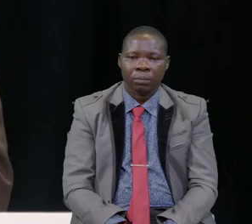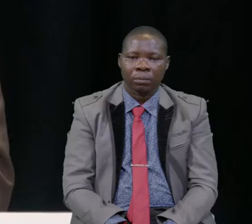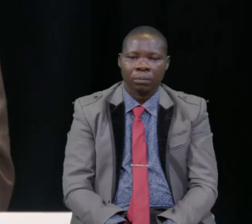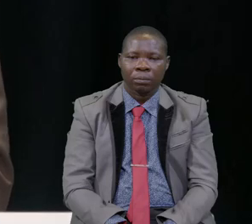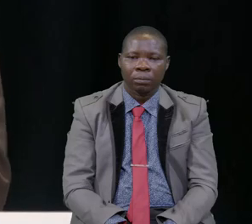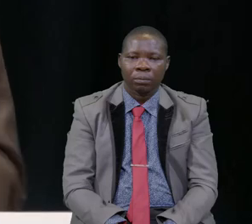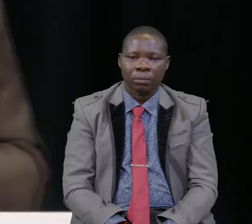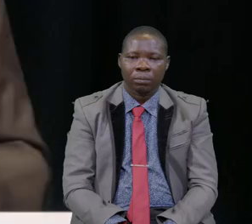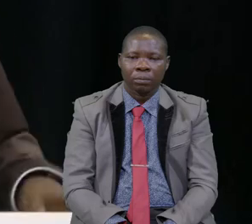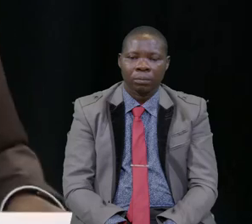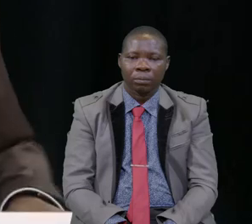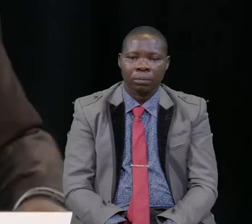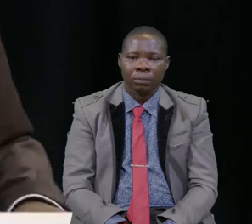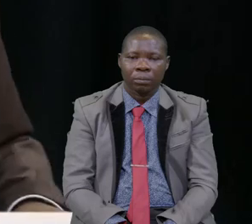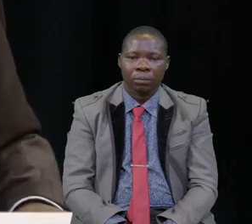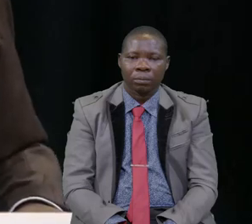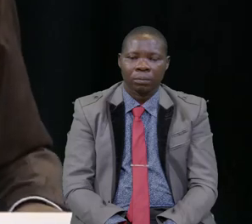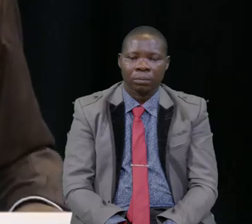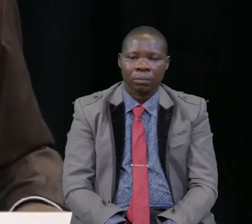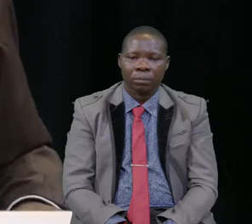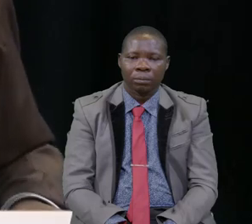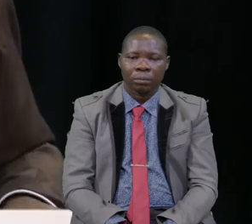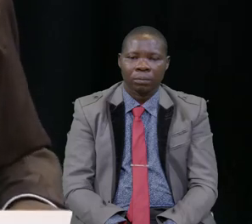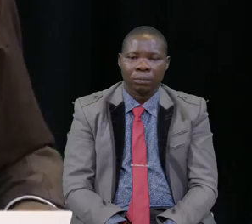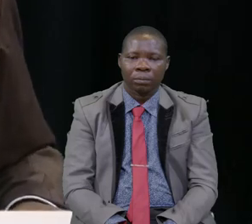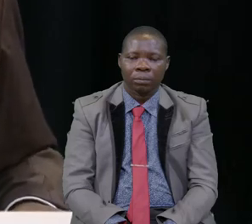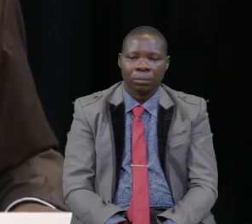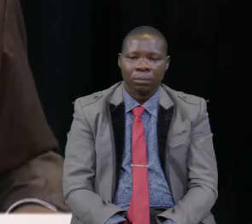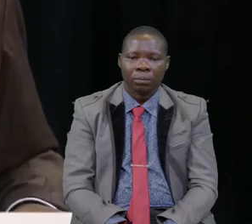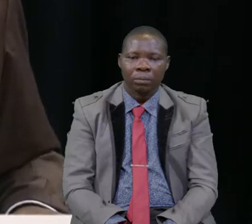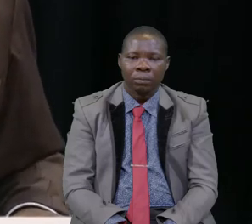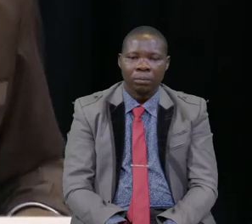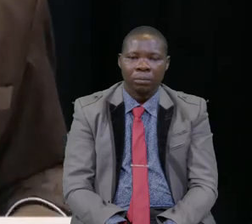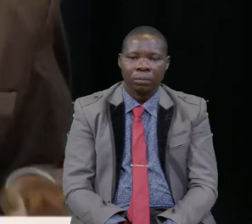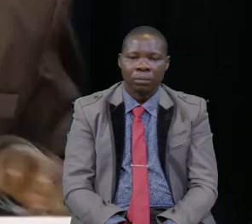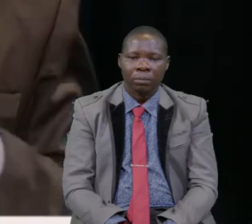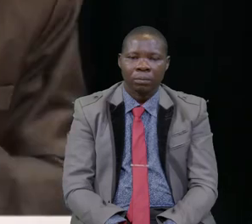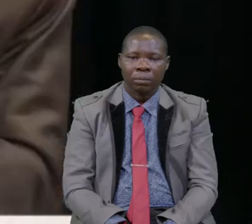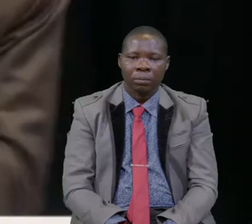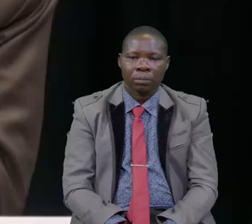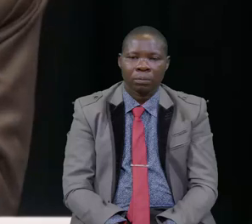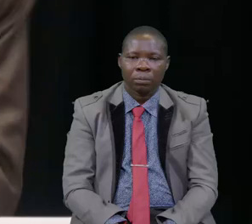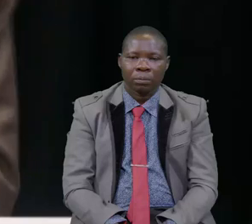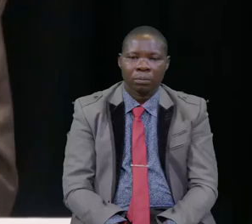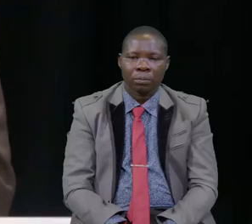Return the slip to your supervisor. We'll take it to the appropriate quarter.